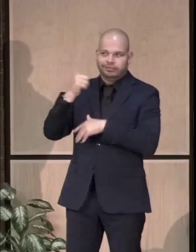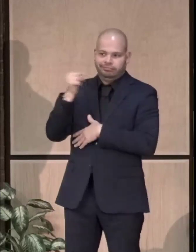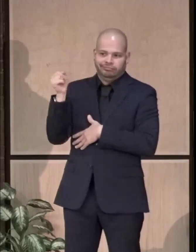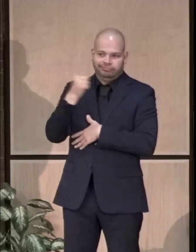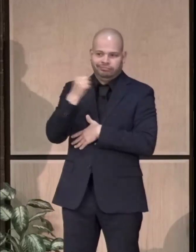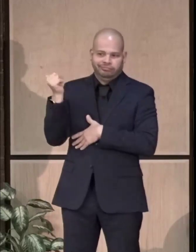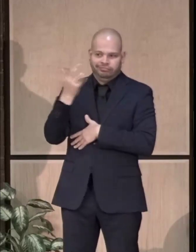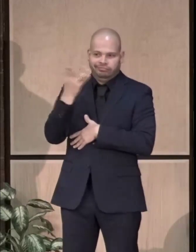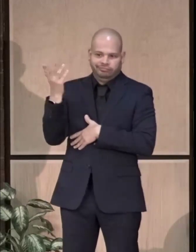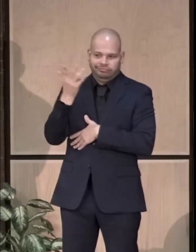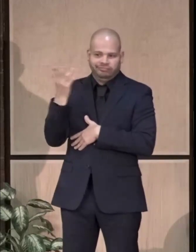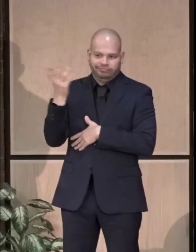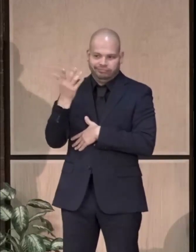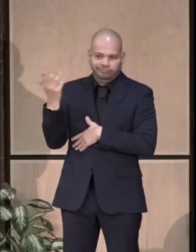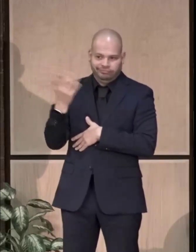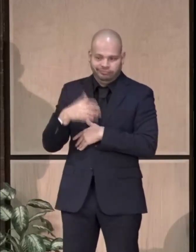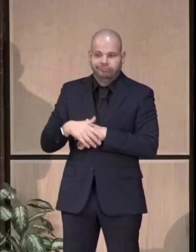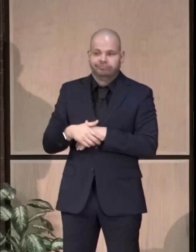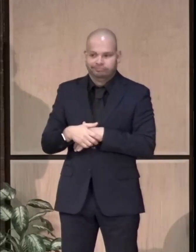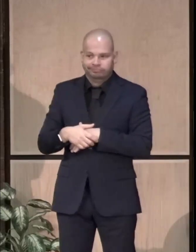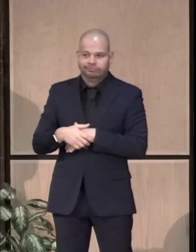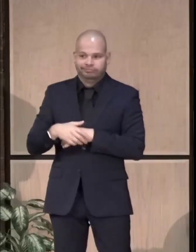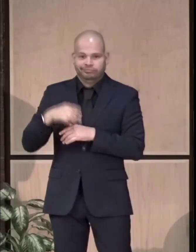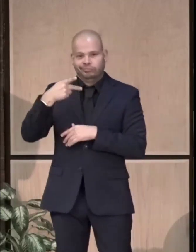it's done exactly by what we call our S1 or a personnel